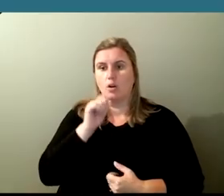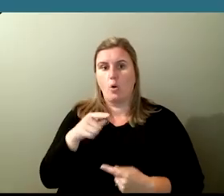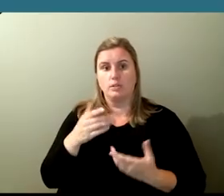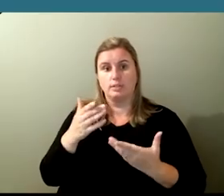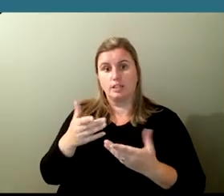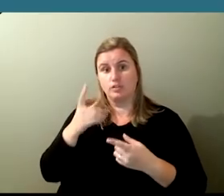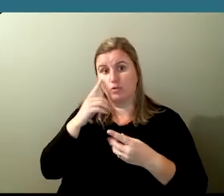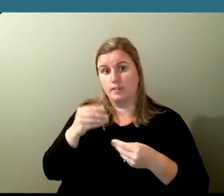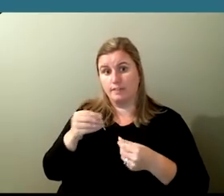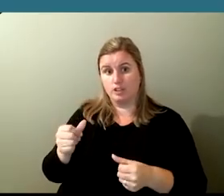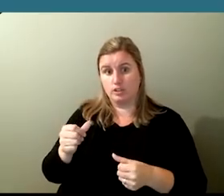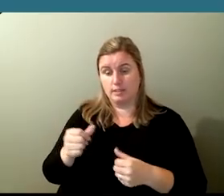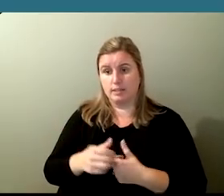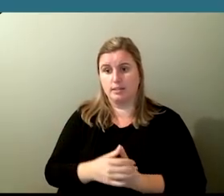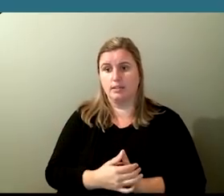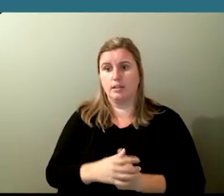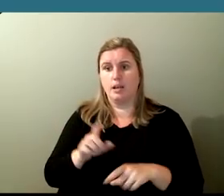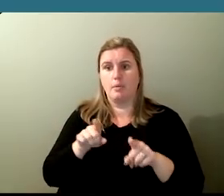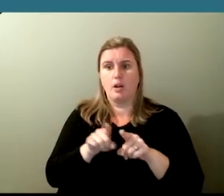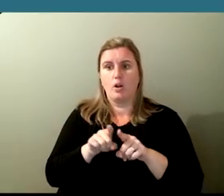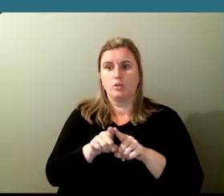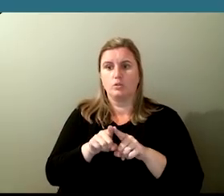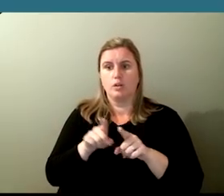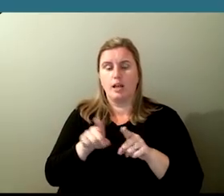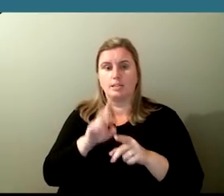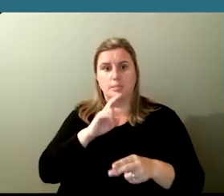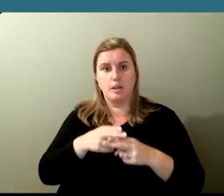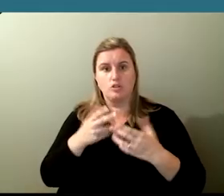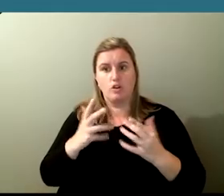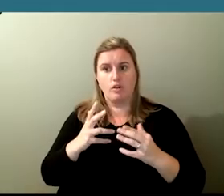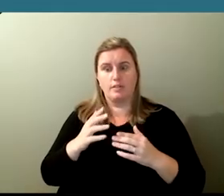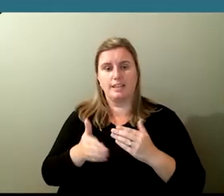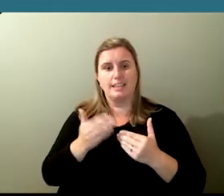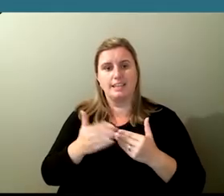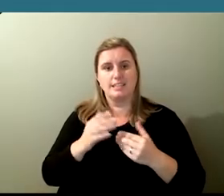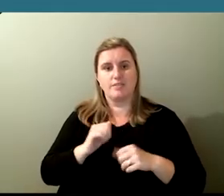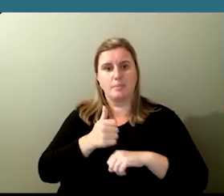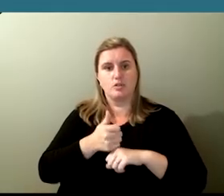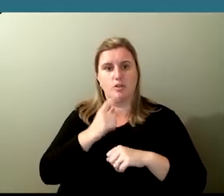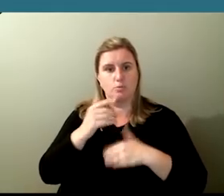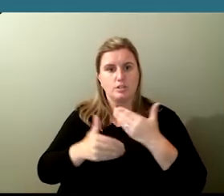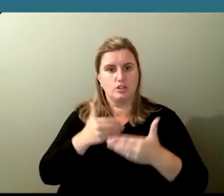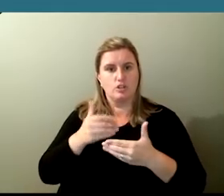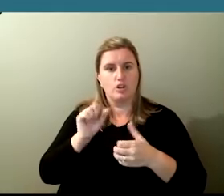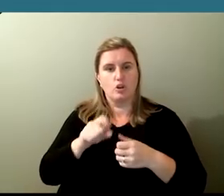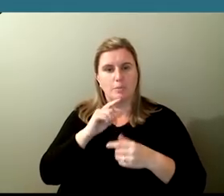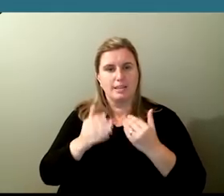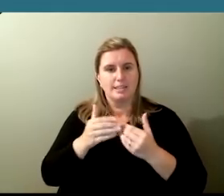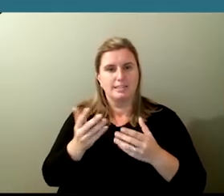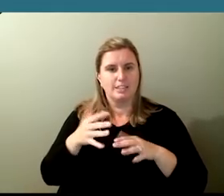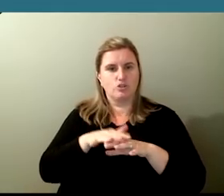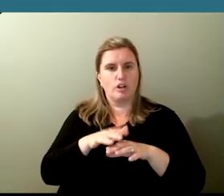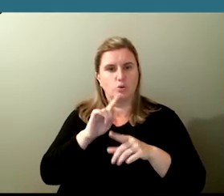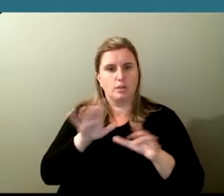efficiency, and also, as mentioned already, the ease of implementation of procedures that could be easily integrated into the